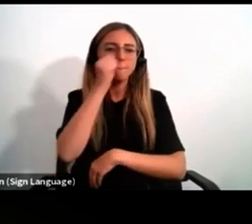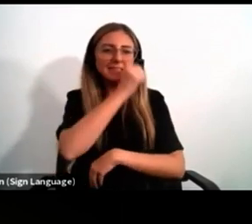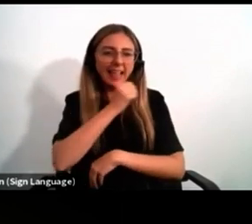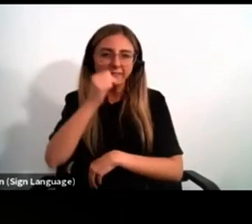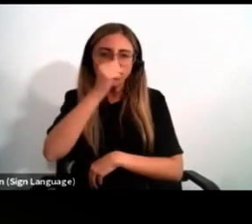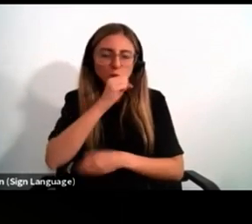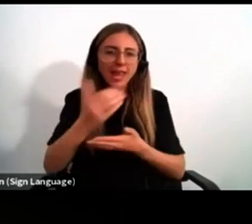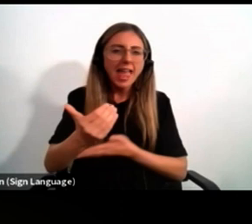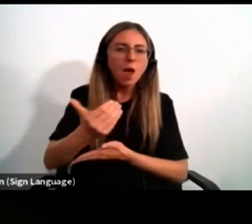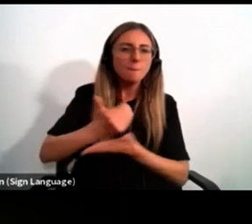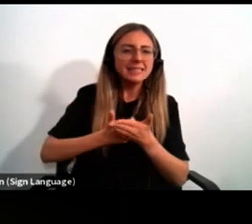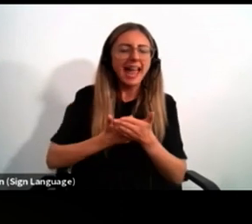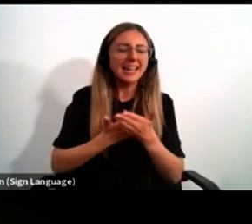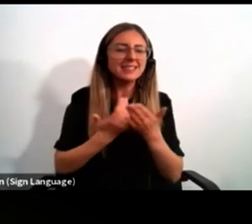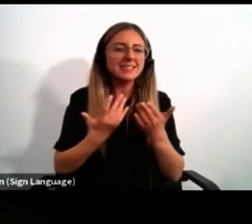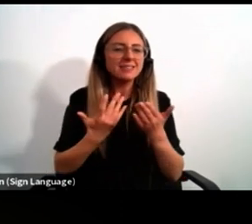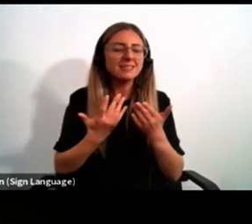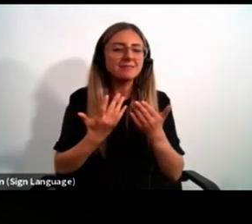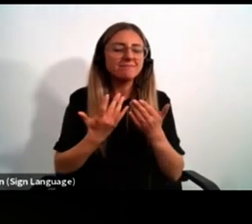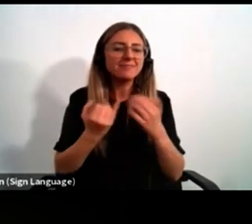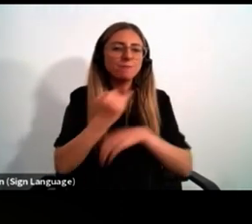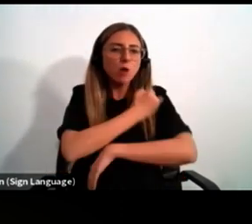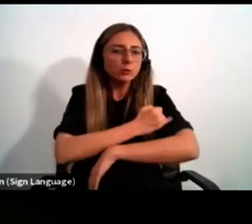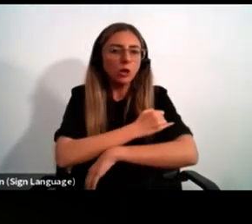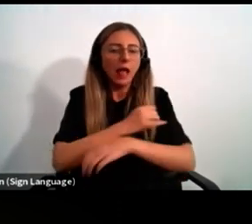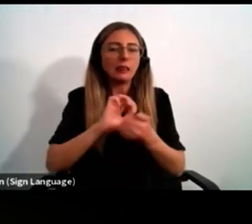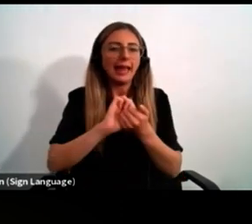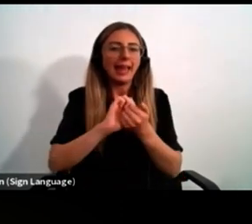budding and fragile industries from external competition.